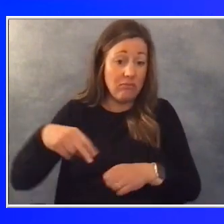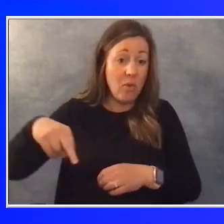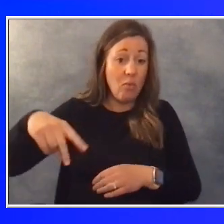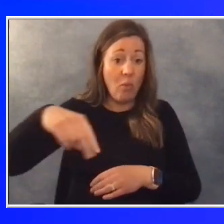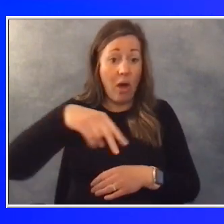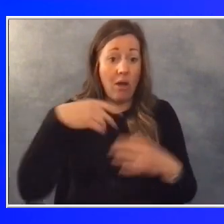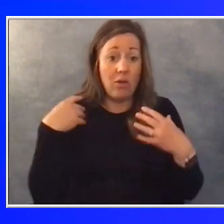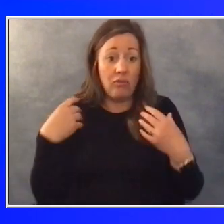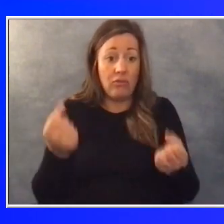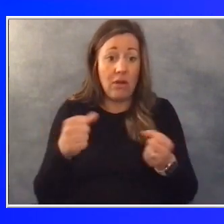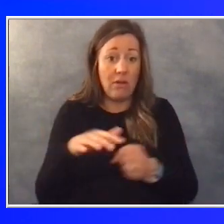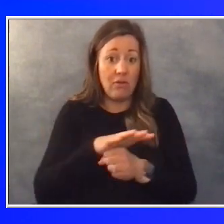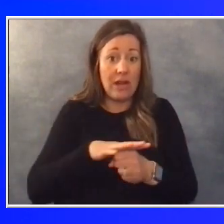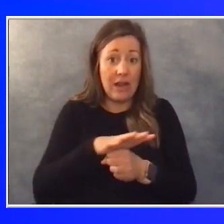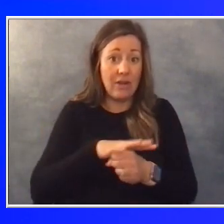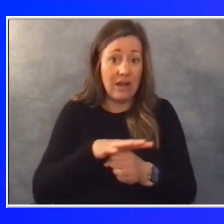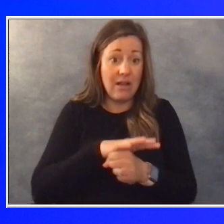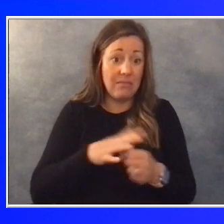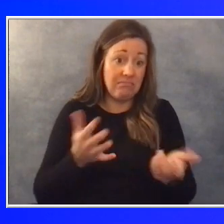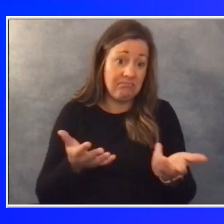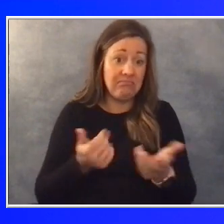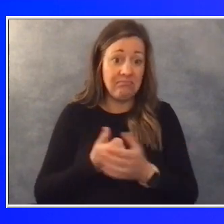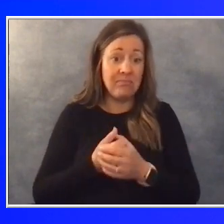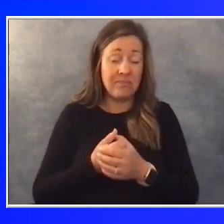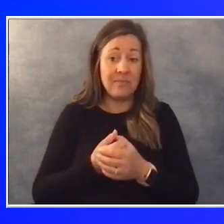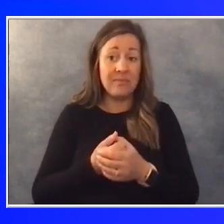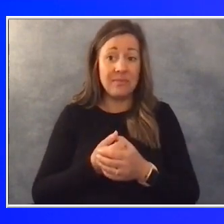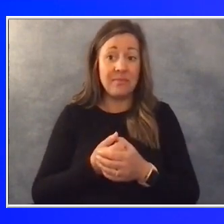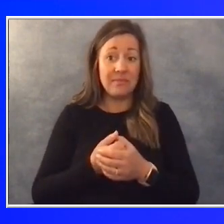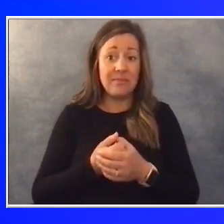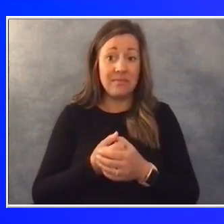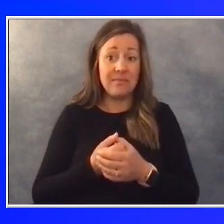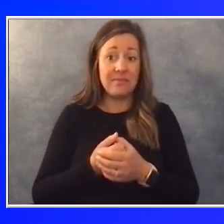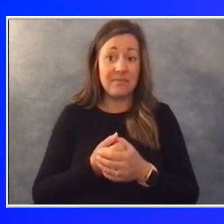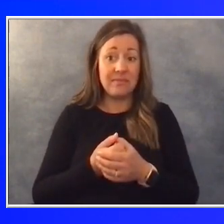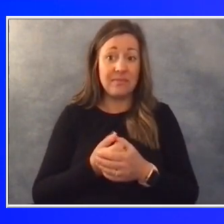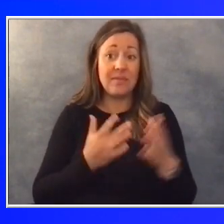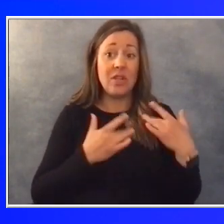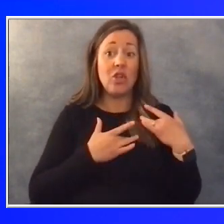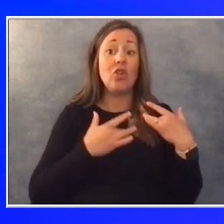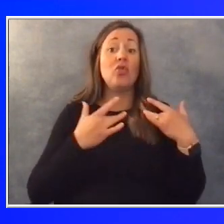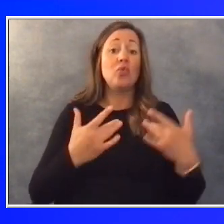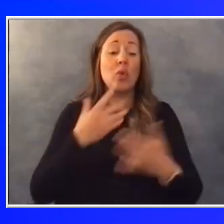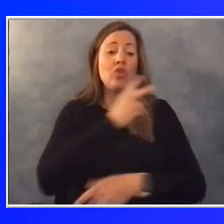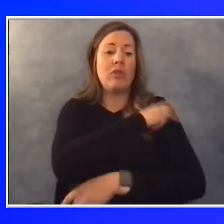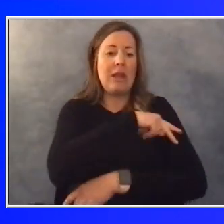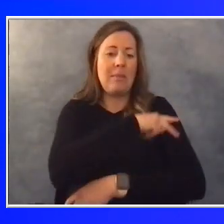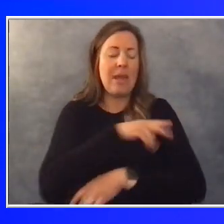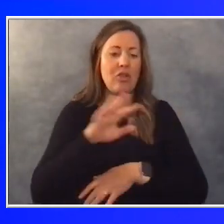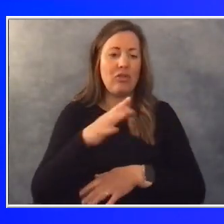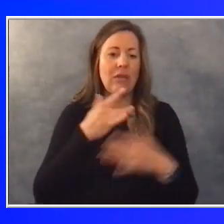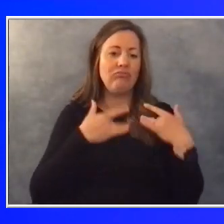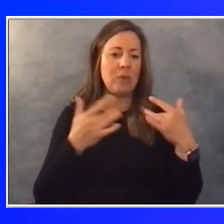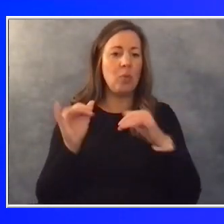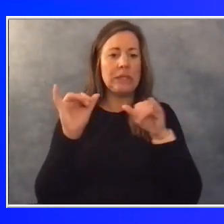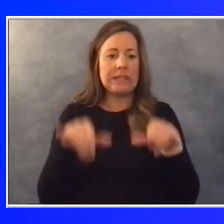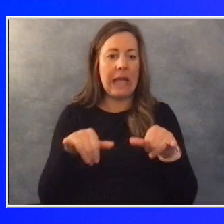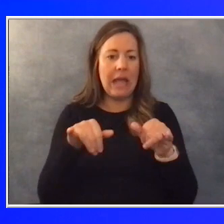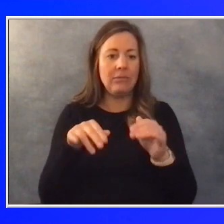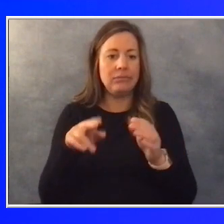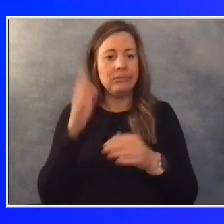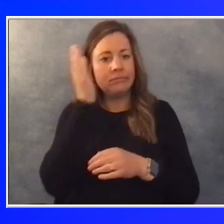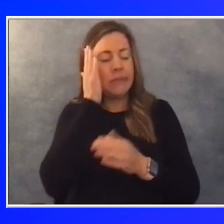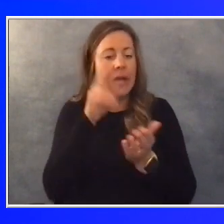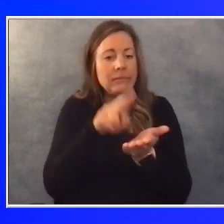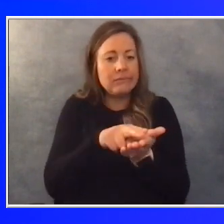recovery area where I was. Usually, patients kind of stay in bed, and but my wife and I